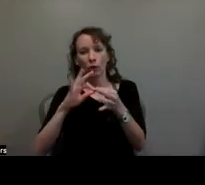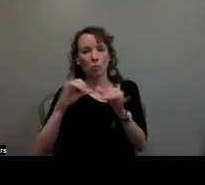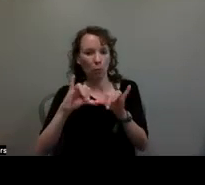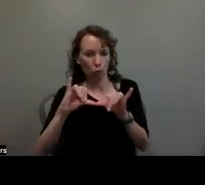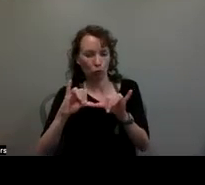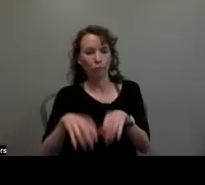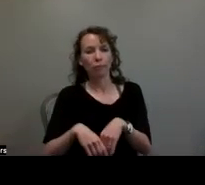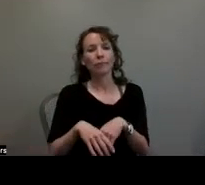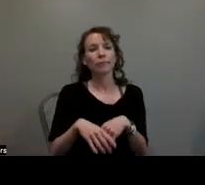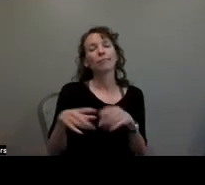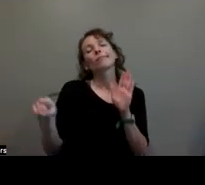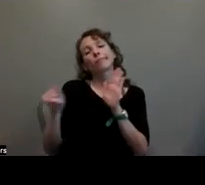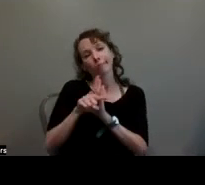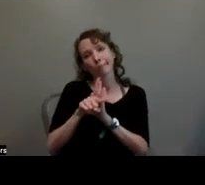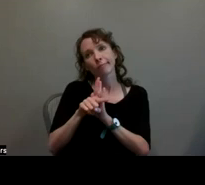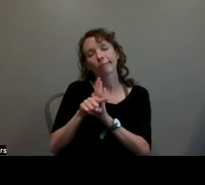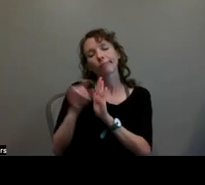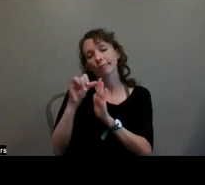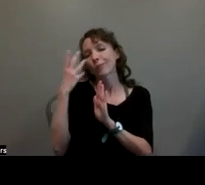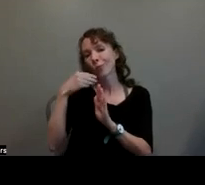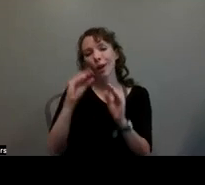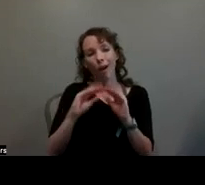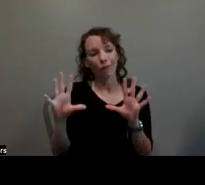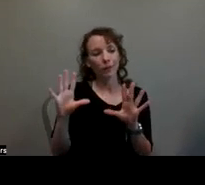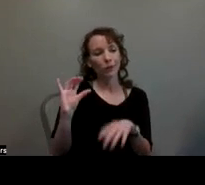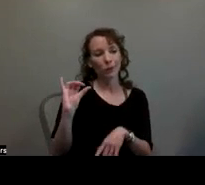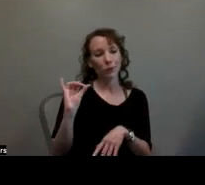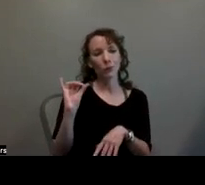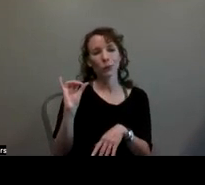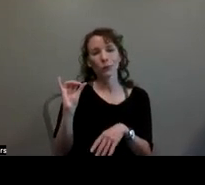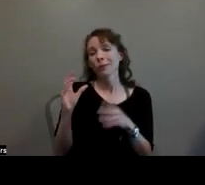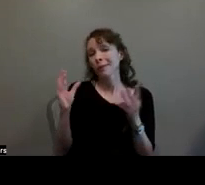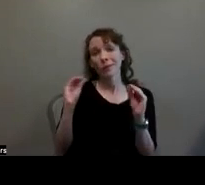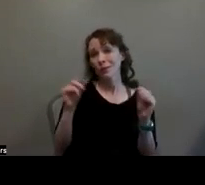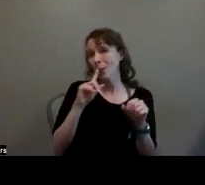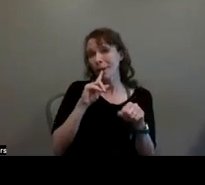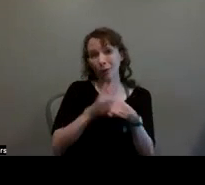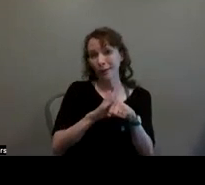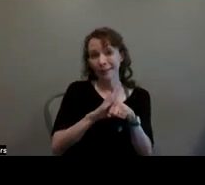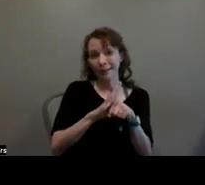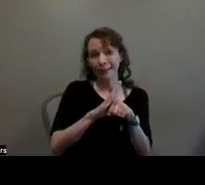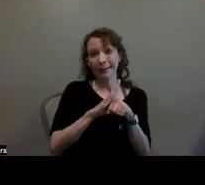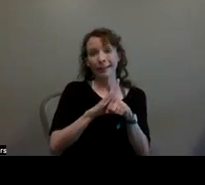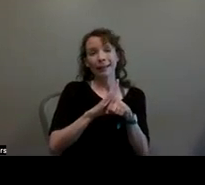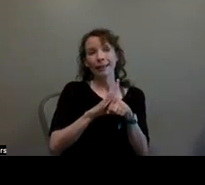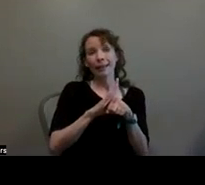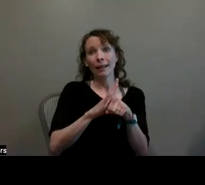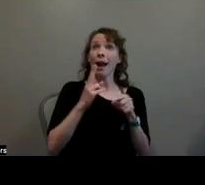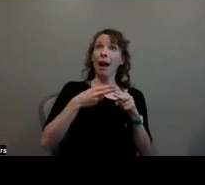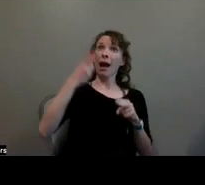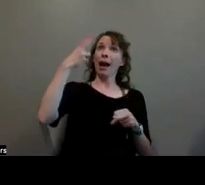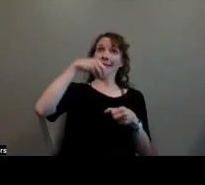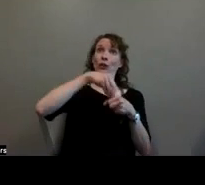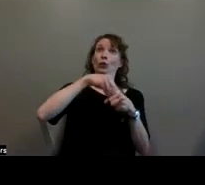think there's not really, it's not guaranteed that high intrinsic fitness or what's learned by